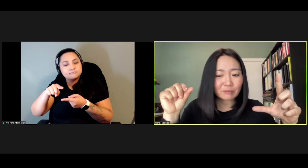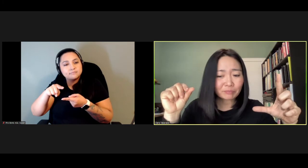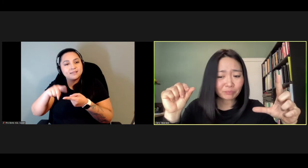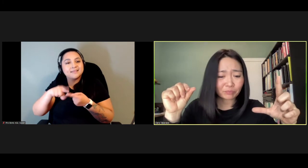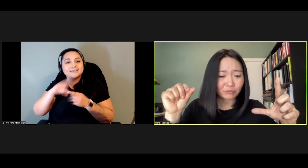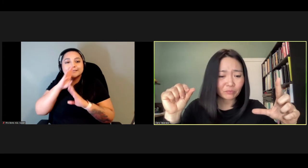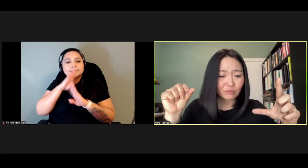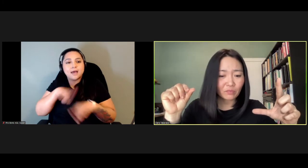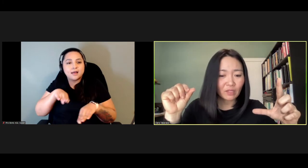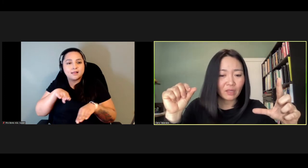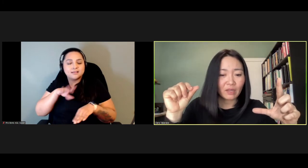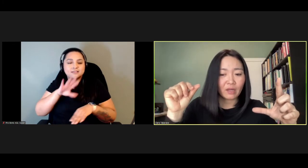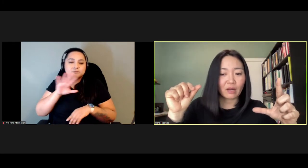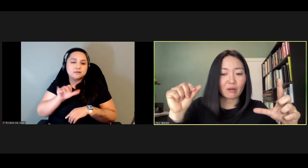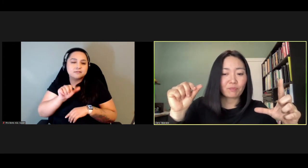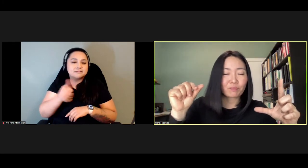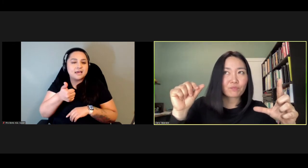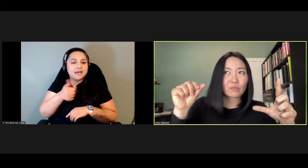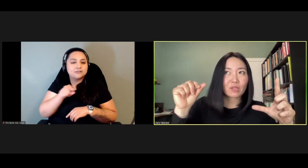10 to 15 seconds.